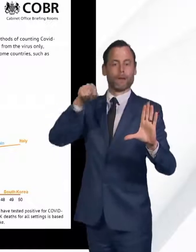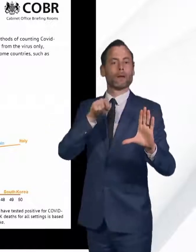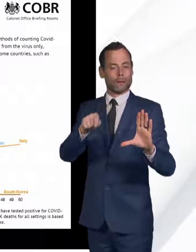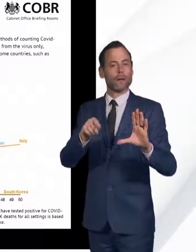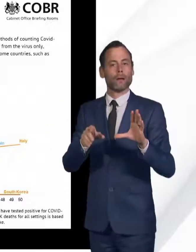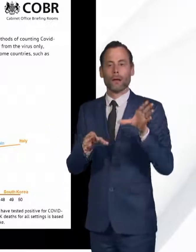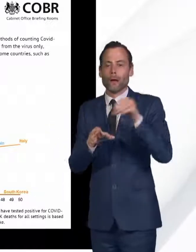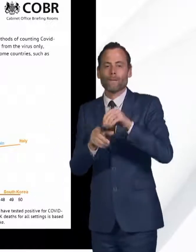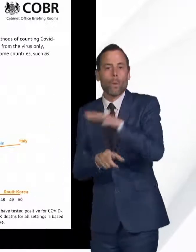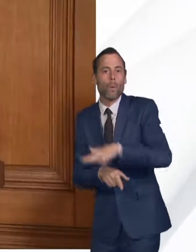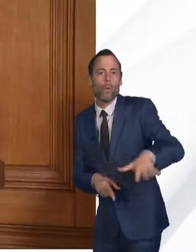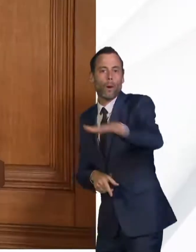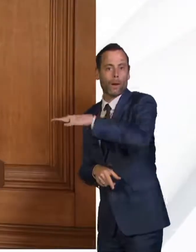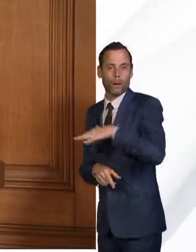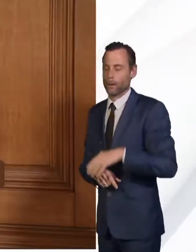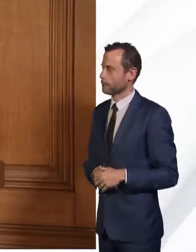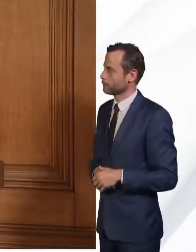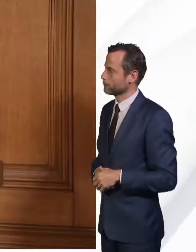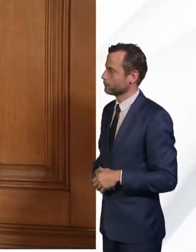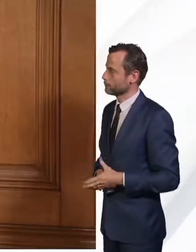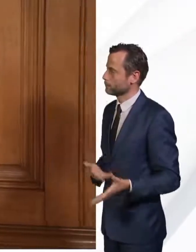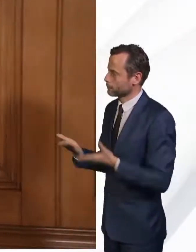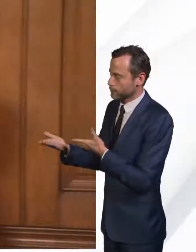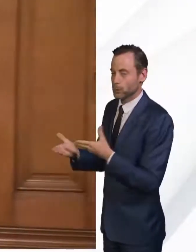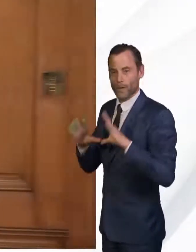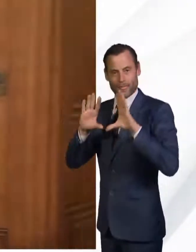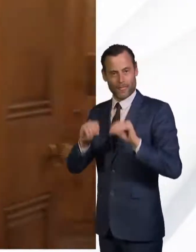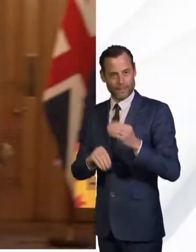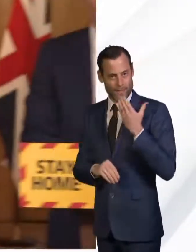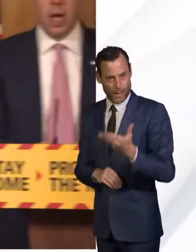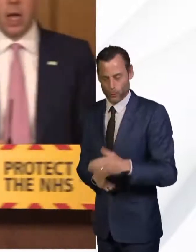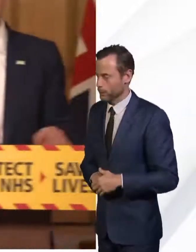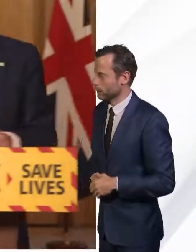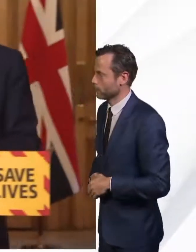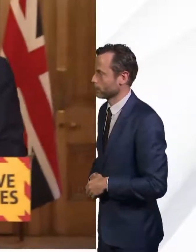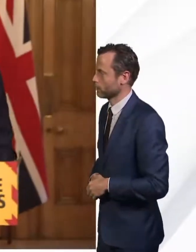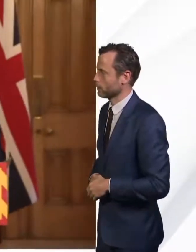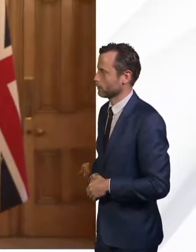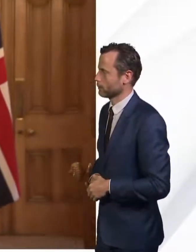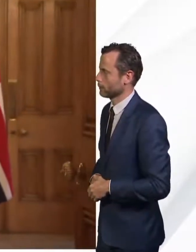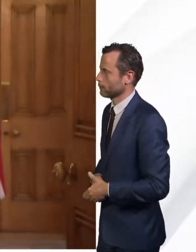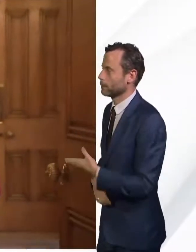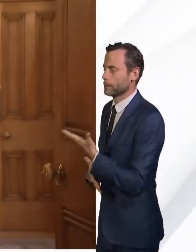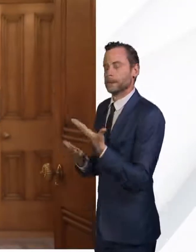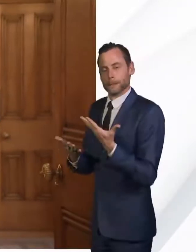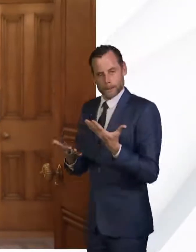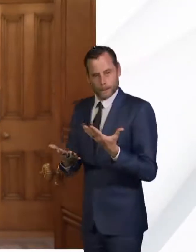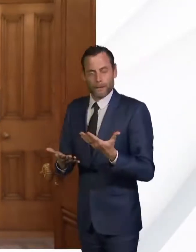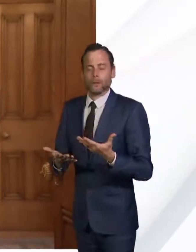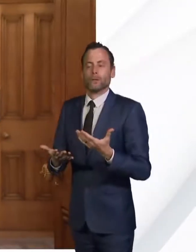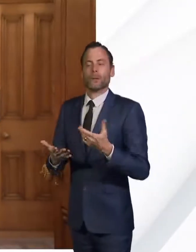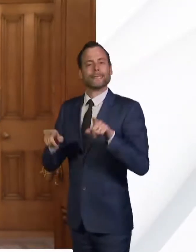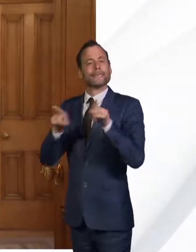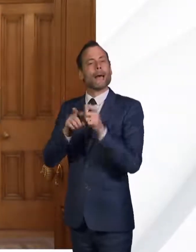That's the end of the data for today. Thank you very much. Thanks very much indeed. As with yesterday, we're now going to